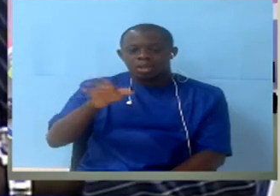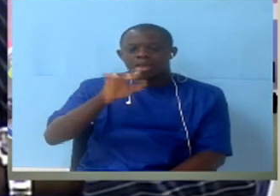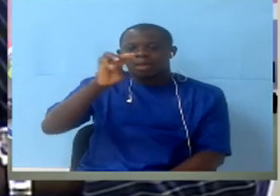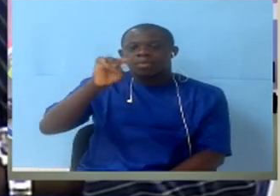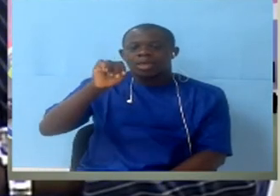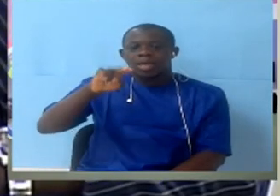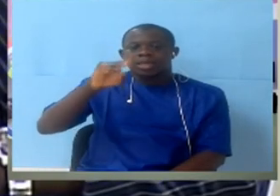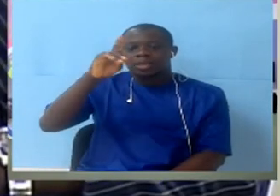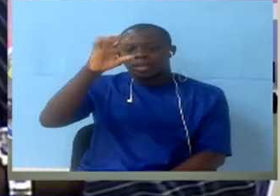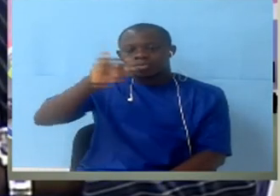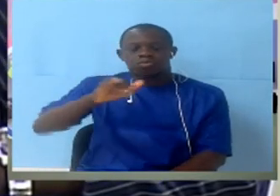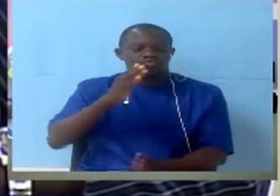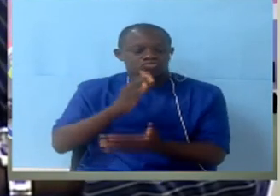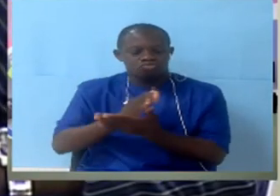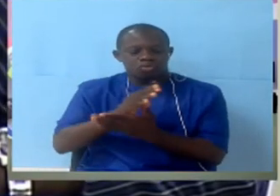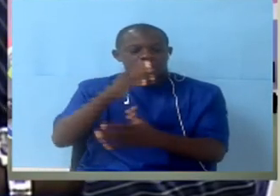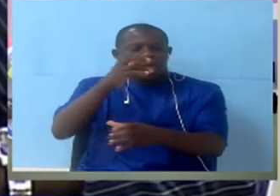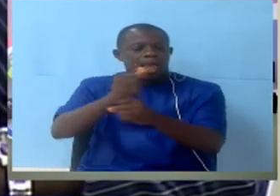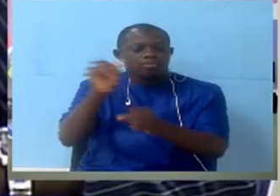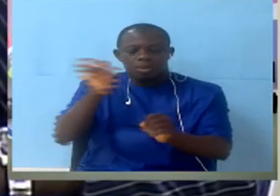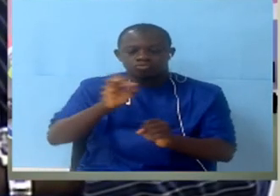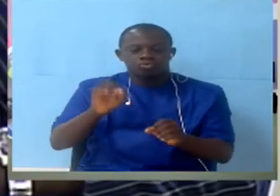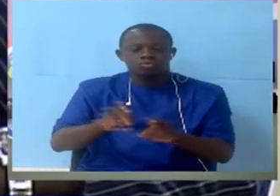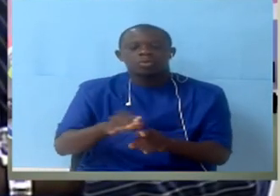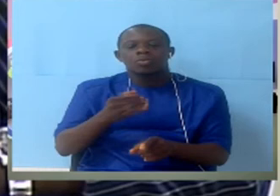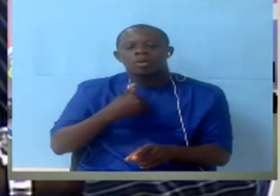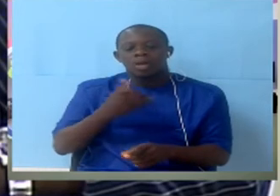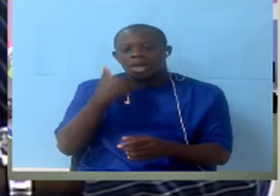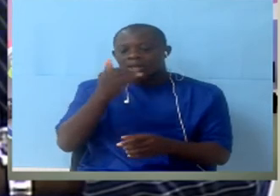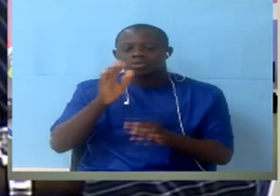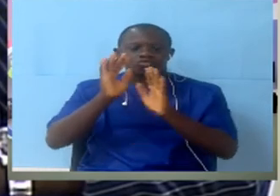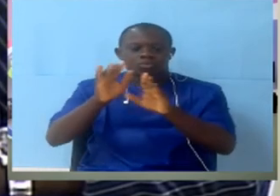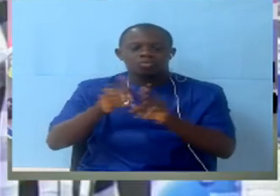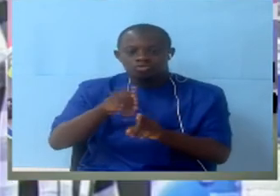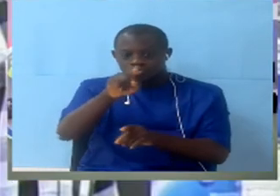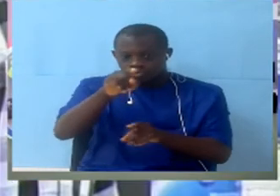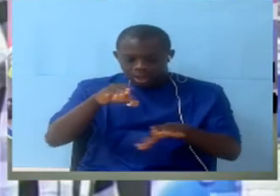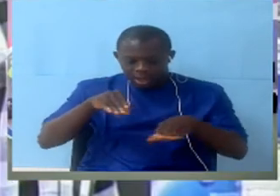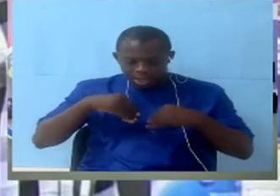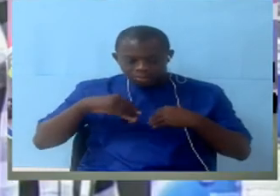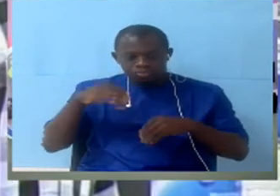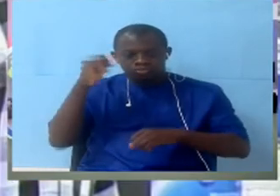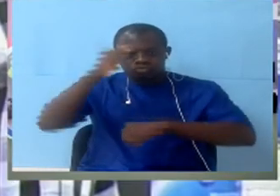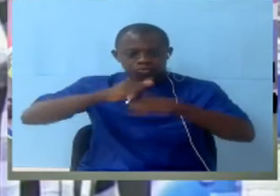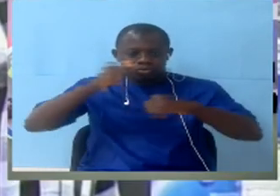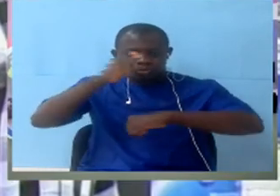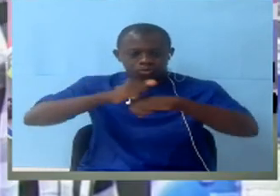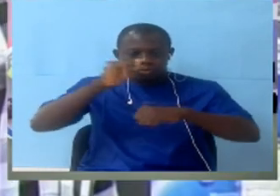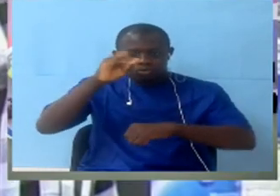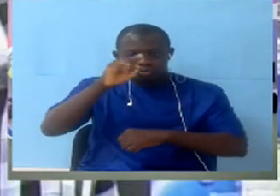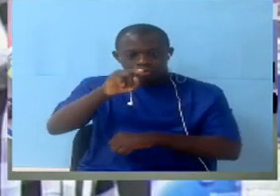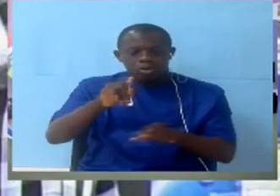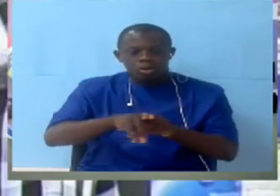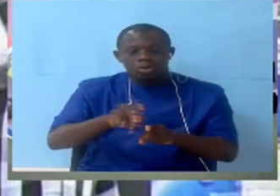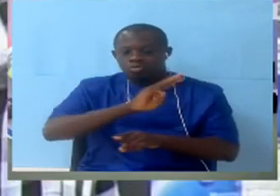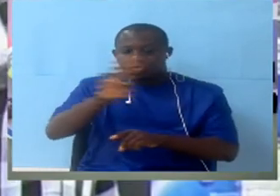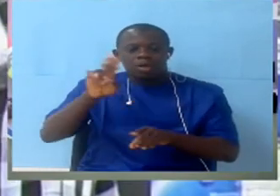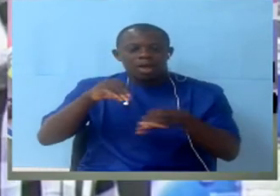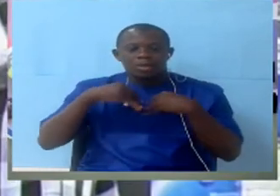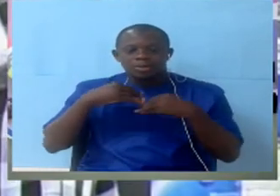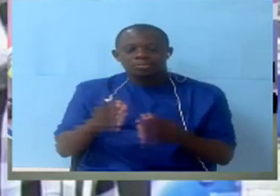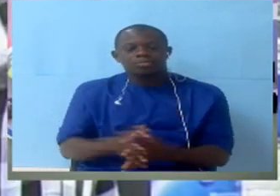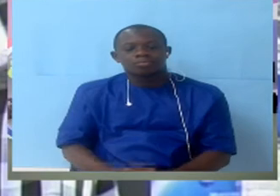Mendy is a couple. And Paul Mendy is a couple. Did you agree to be tortured? Ison dal ba mburi buri ba yeli pa ba. Mansong? I